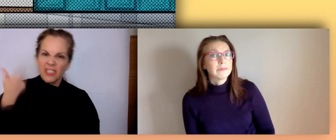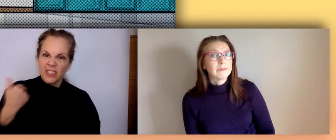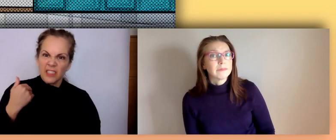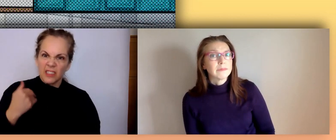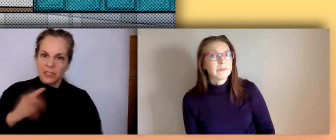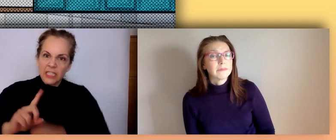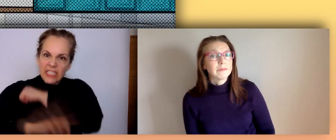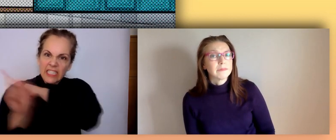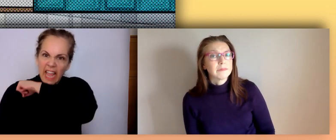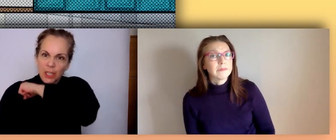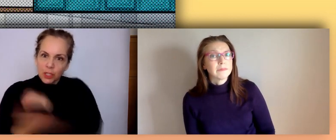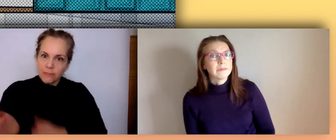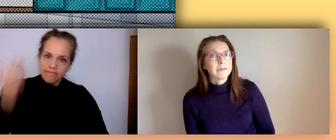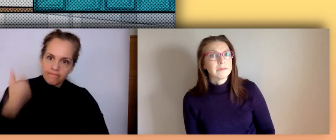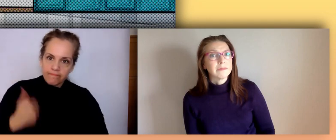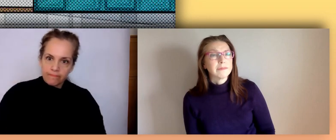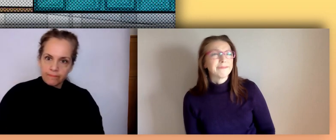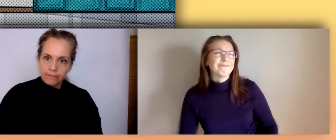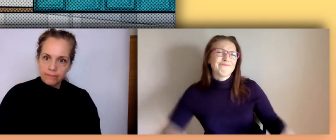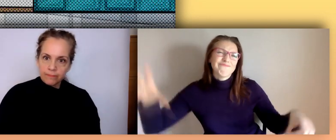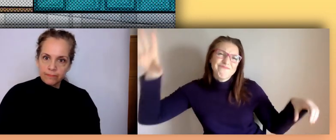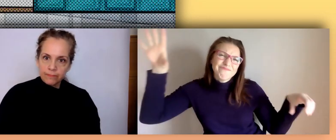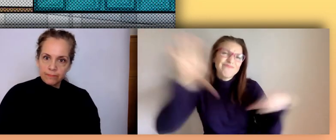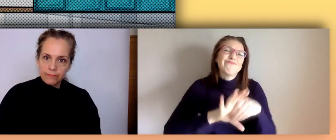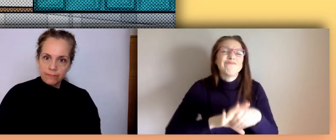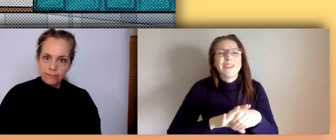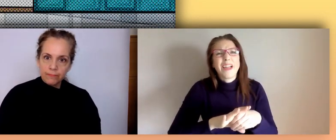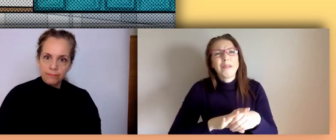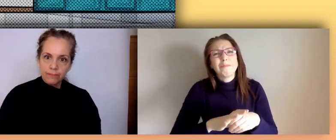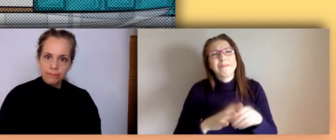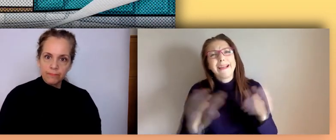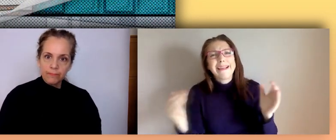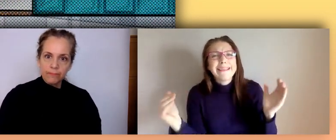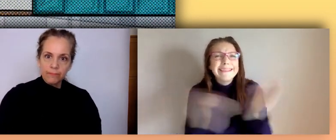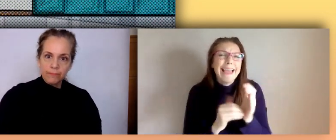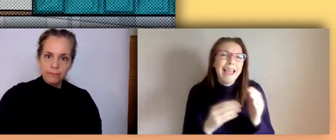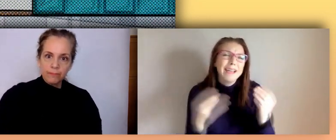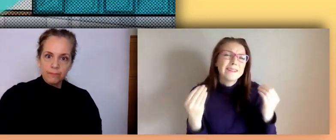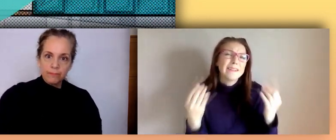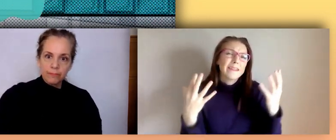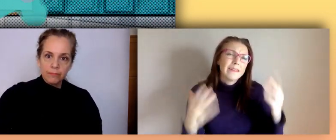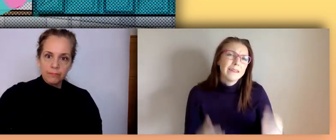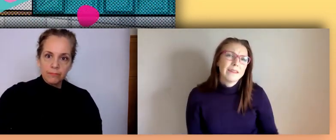Come see me for your detention. Oh, crap. Not again.